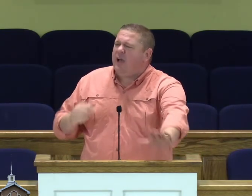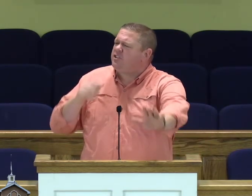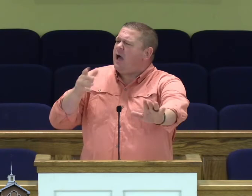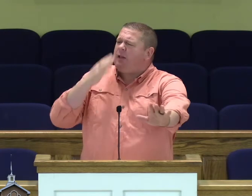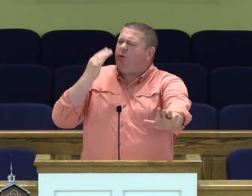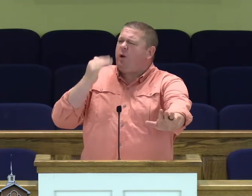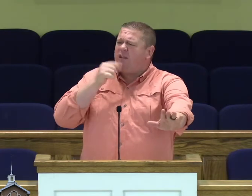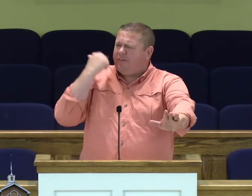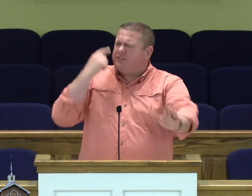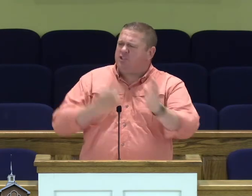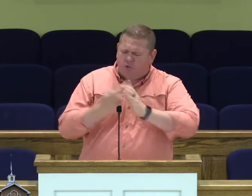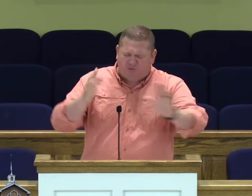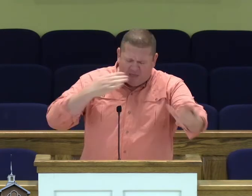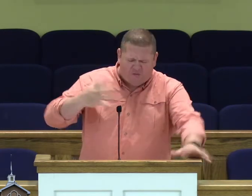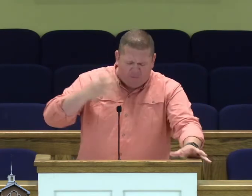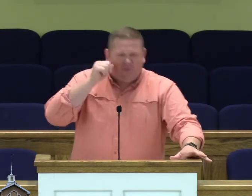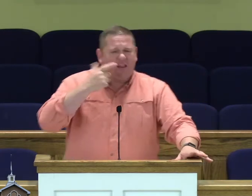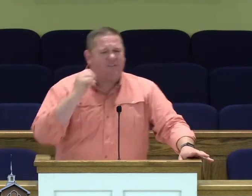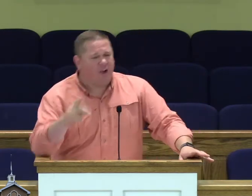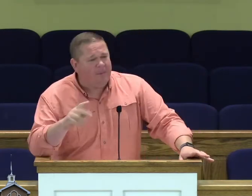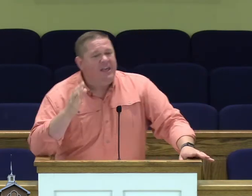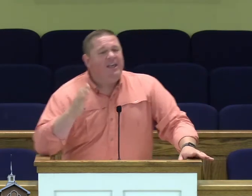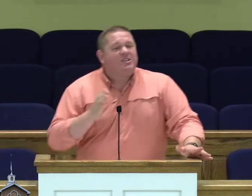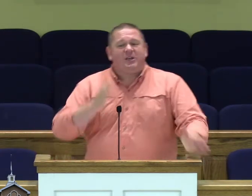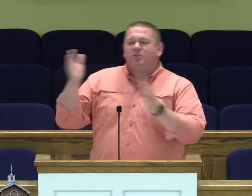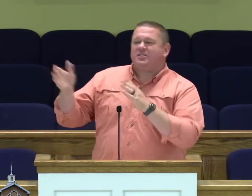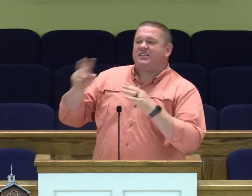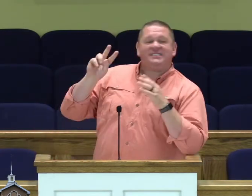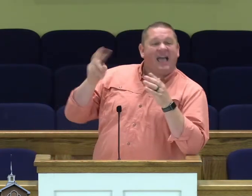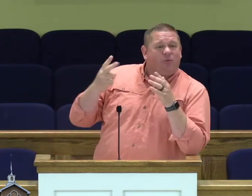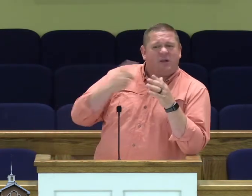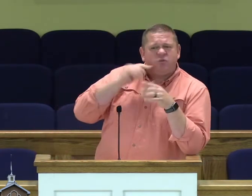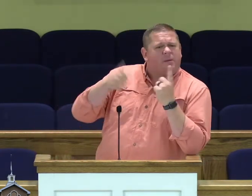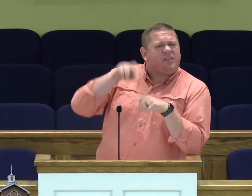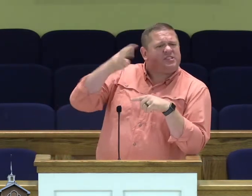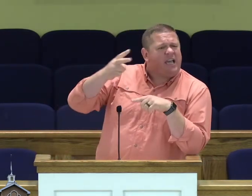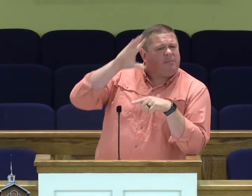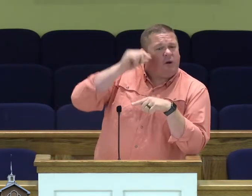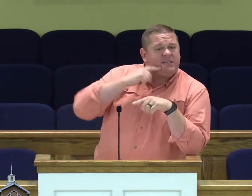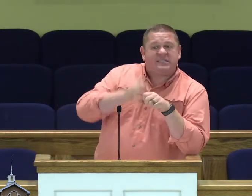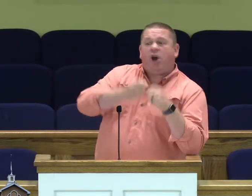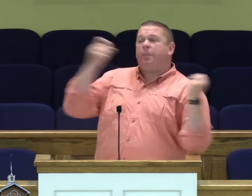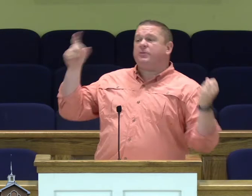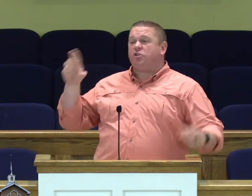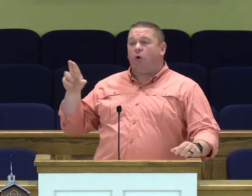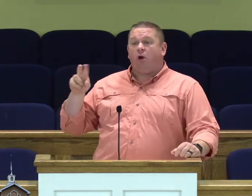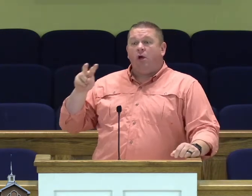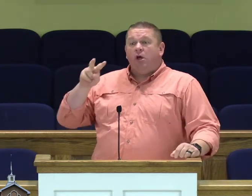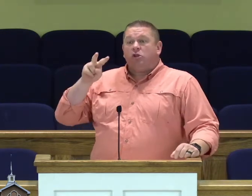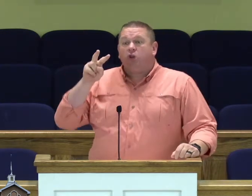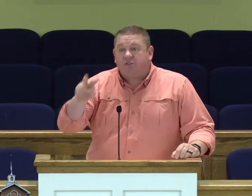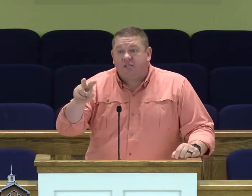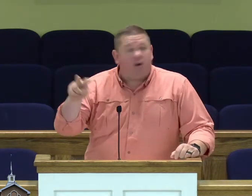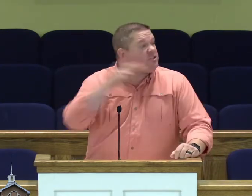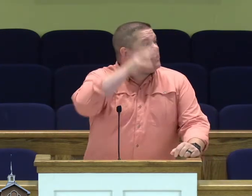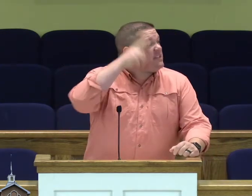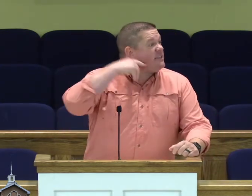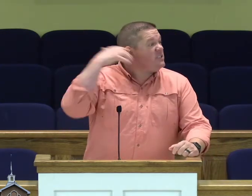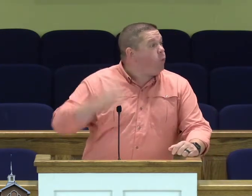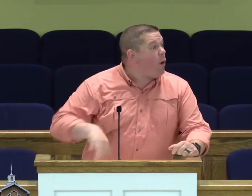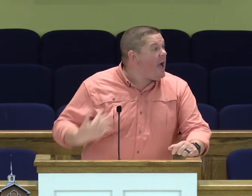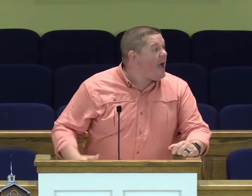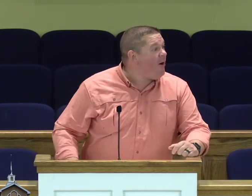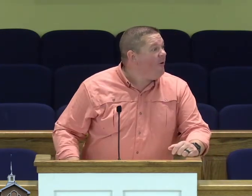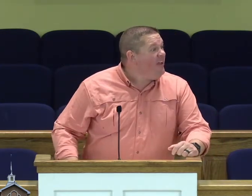No, actually, I know why he didn't laugh, because it's true. Thank you very much for not laughing. All right. So he goes to the second one. He said, what about the second boy? And he says, he opens the door, looks in there, looks at his dad,